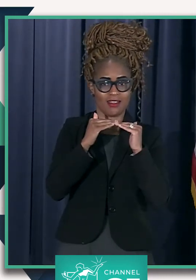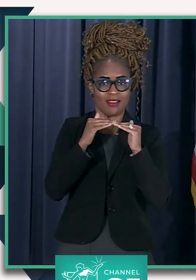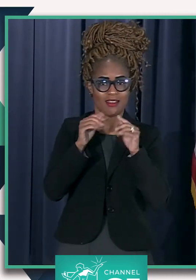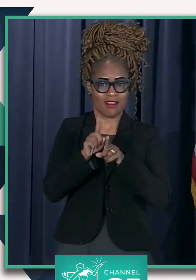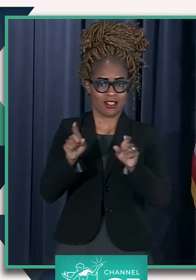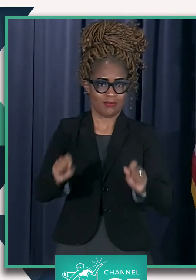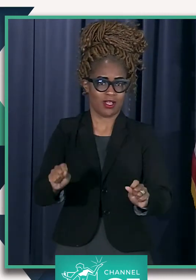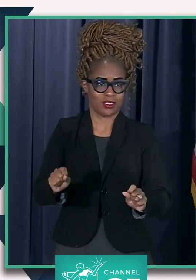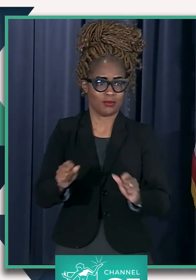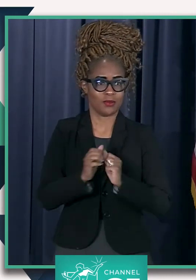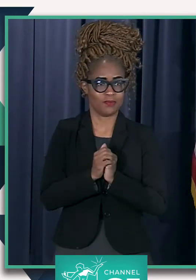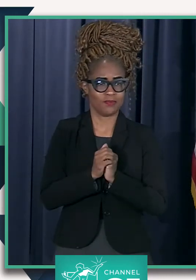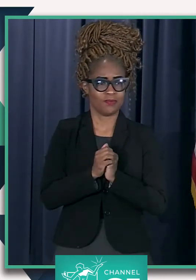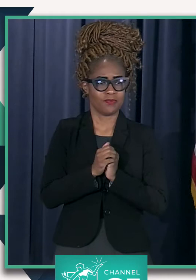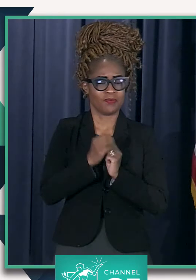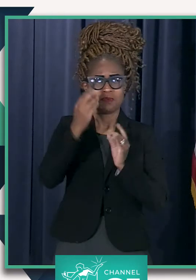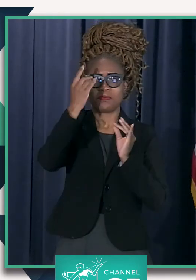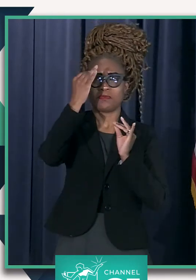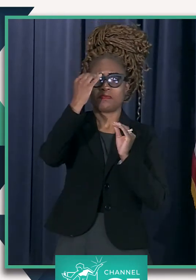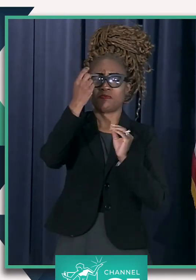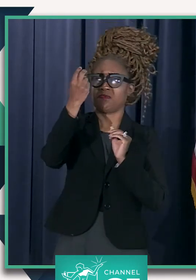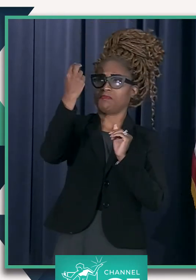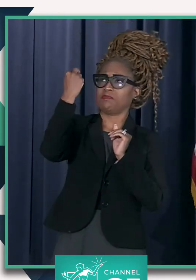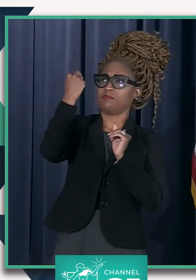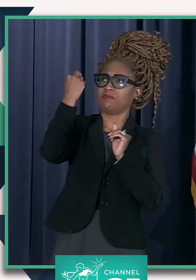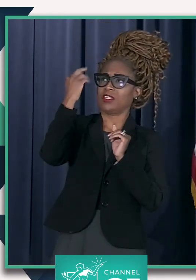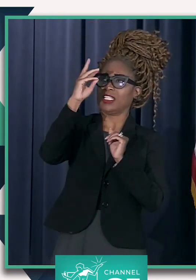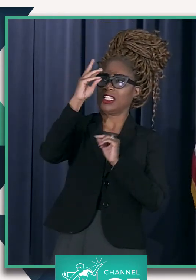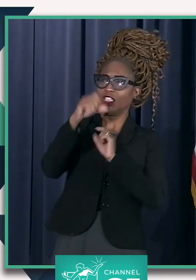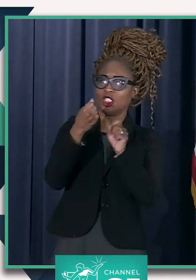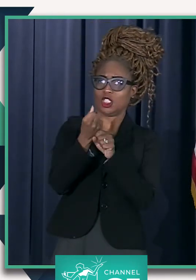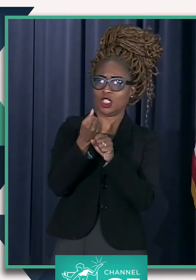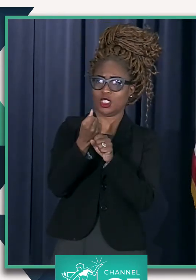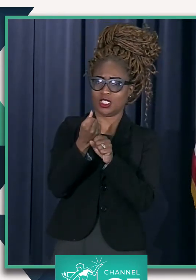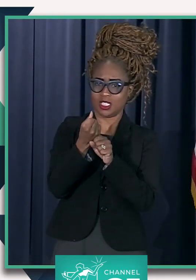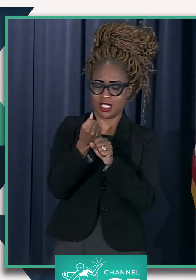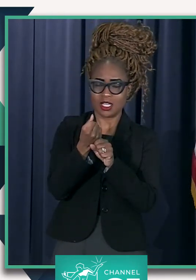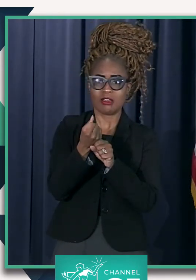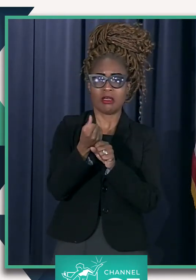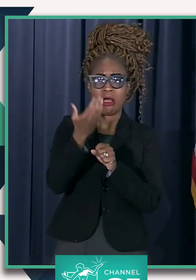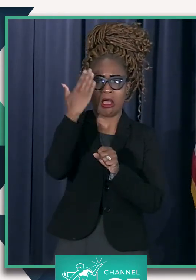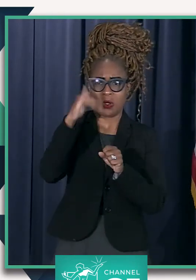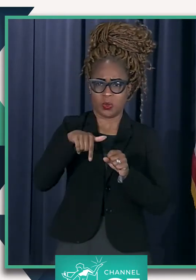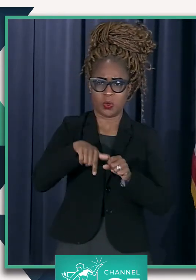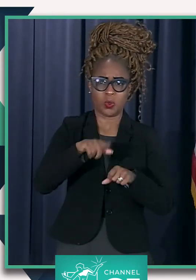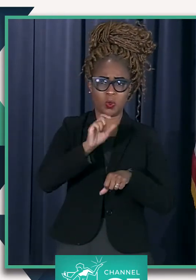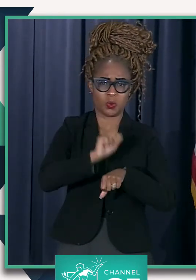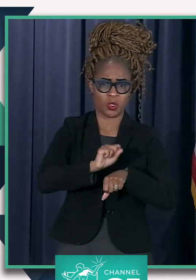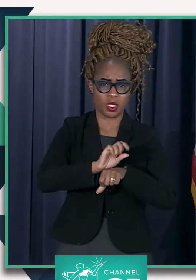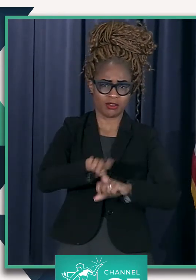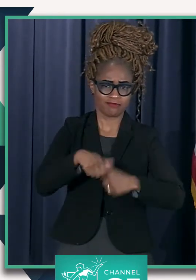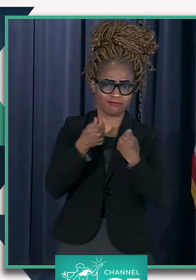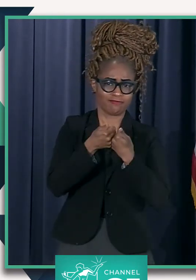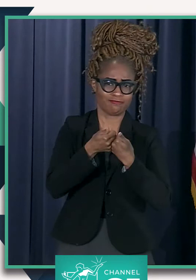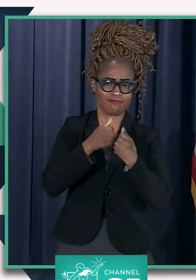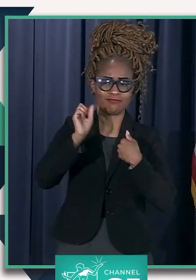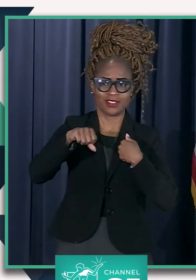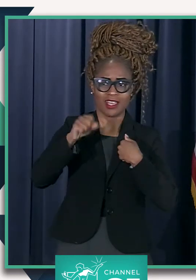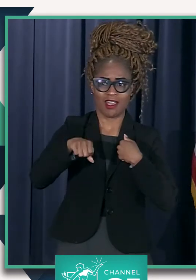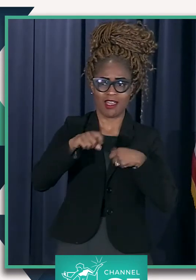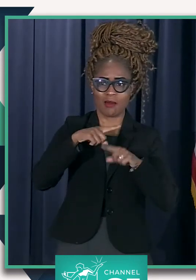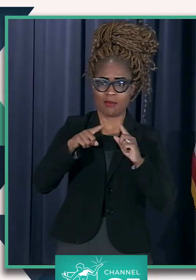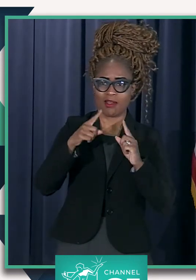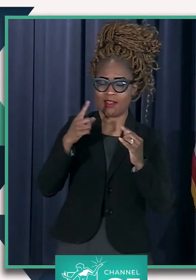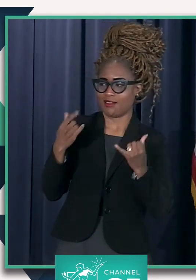neighborhoods. Thinking back 6 years ago, I knew this work was going to be challenging. But in hindsight, working